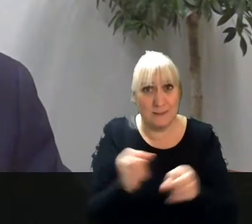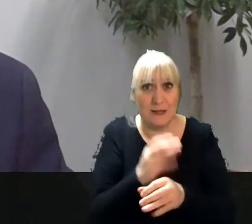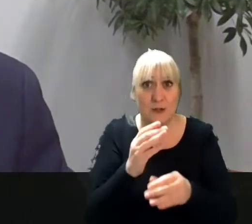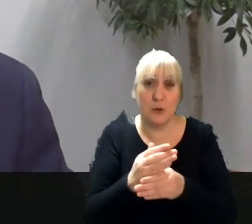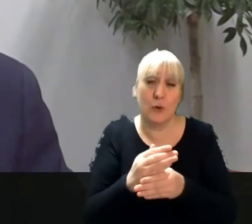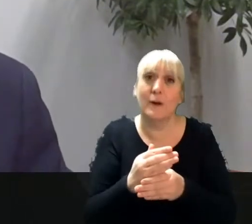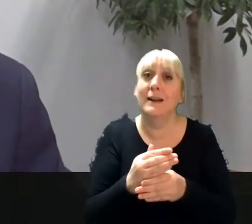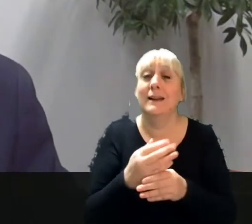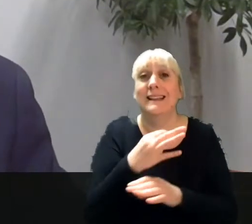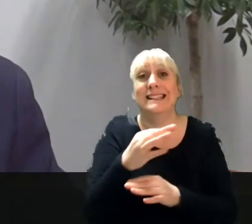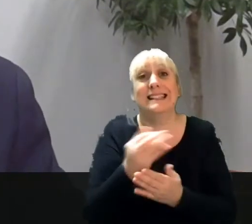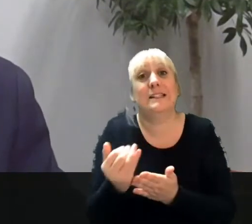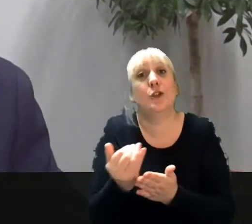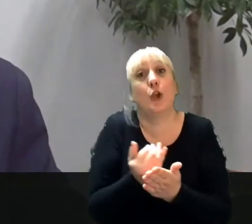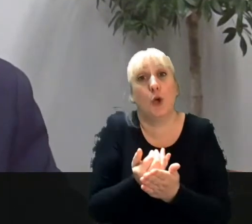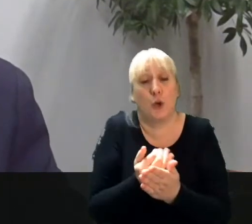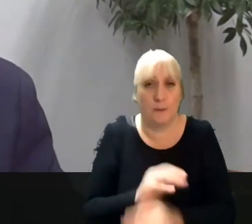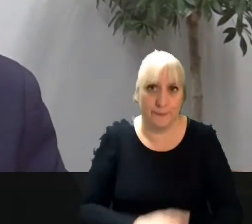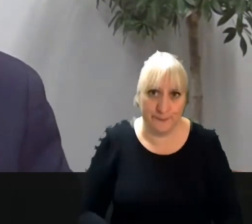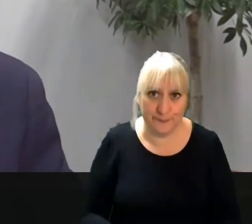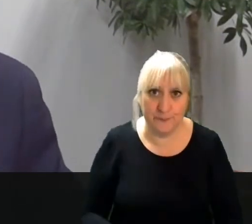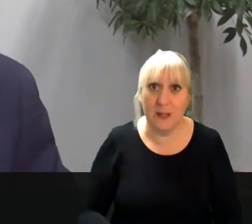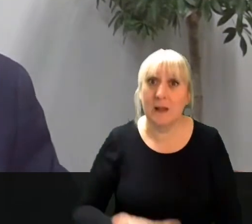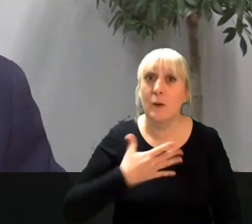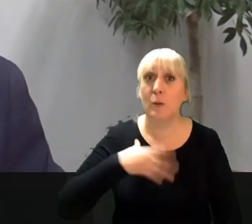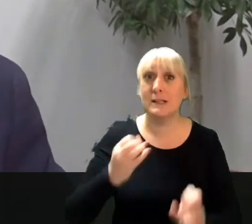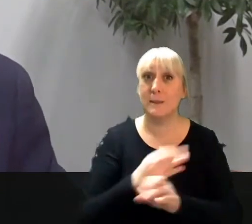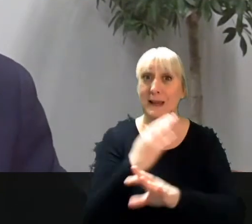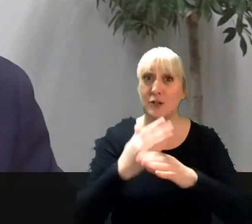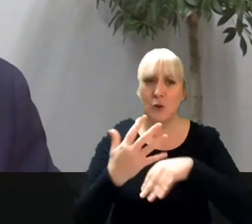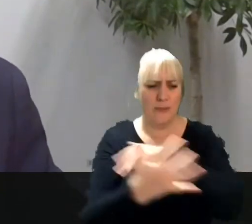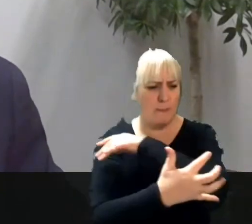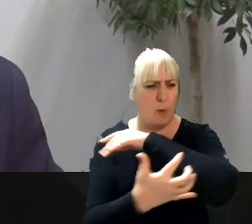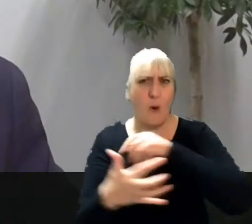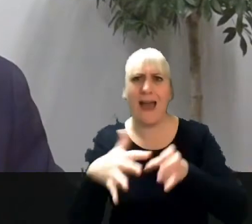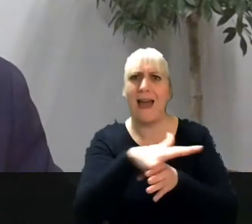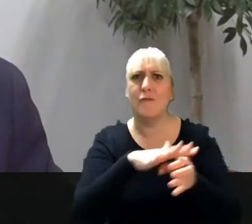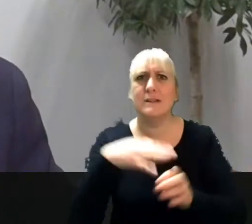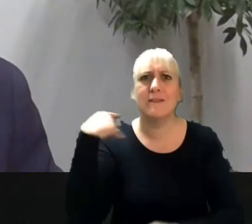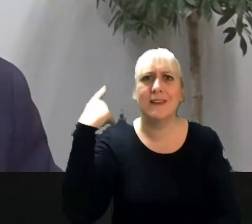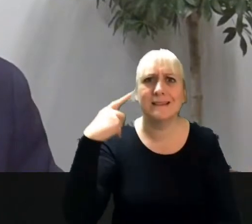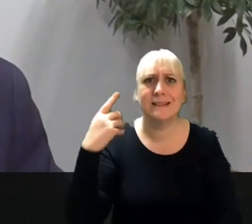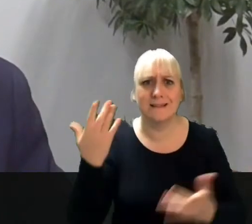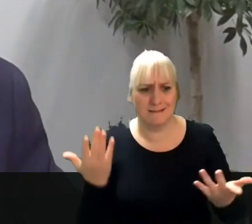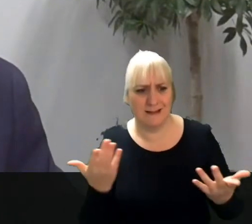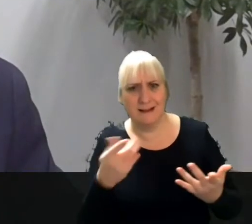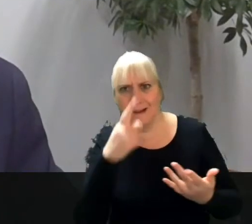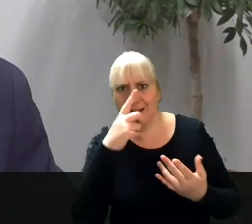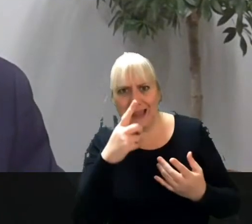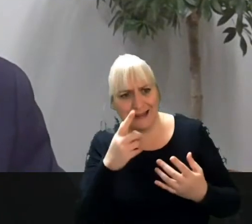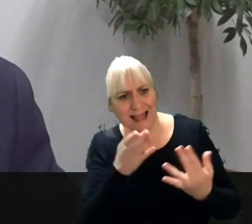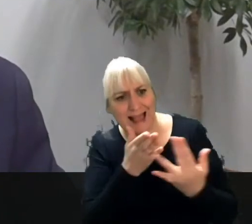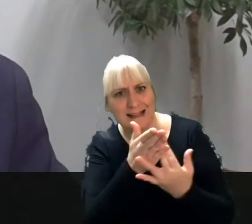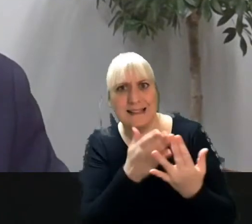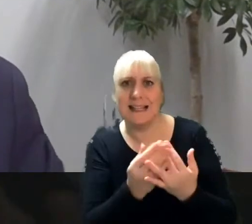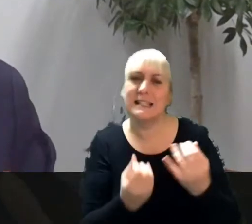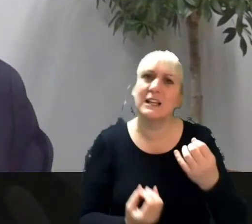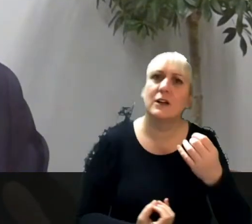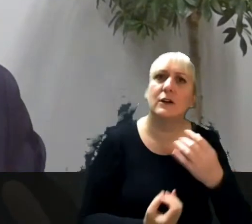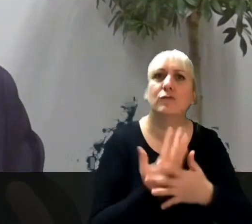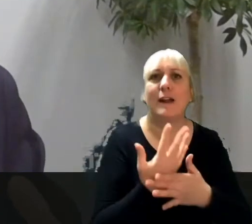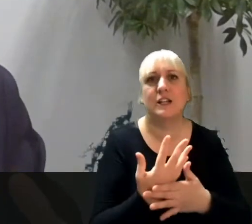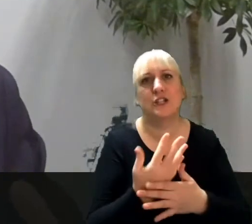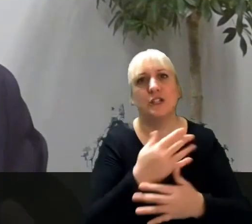also to make sure we haven't got a situation where in the poorest parts of London, you can't access fresh fruit, fresh vegetable and fresh produce. One of